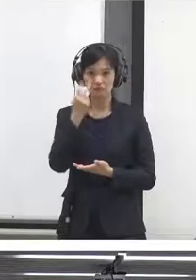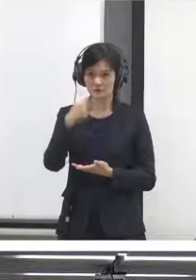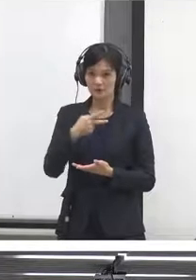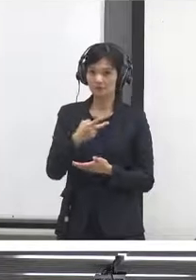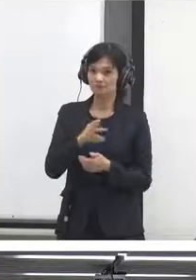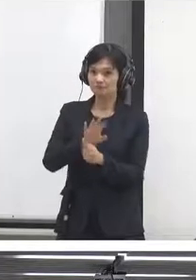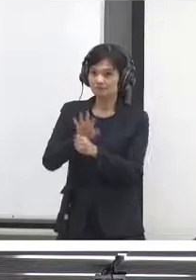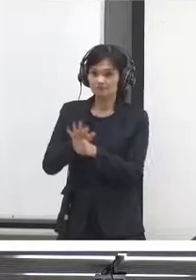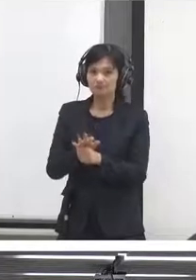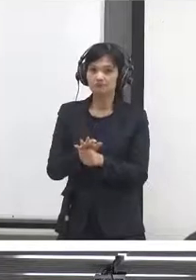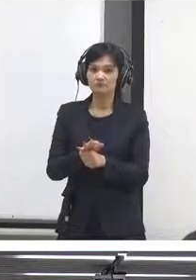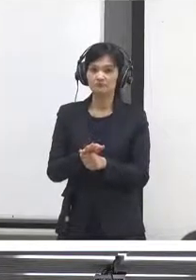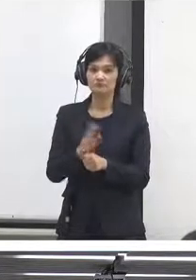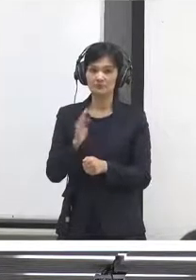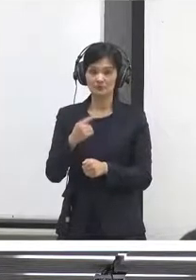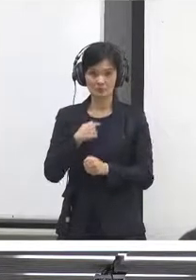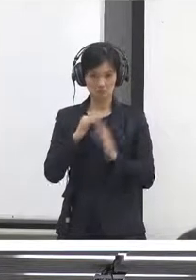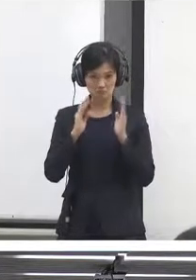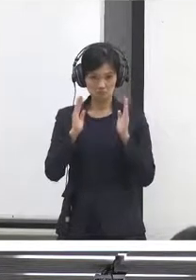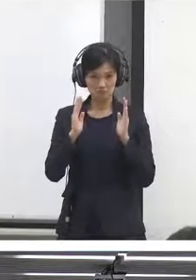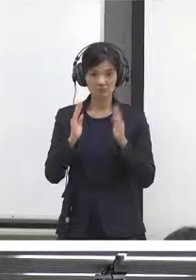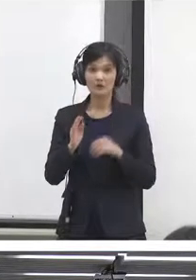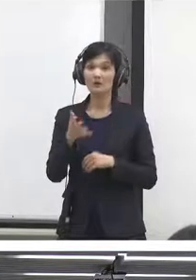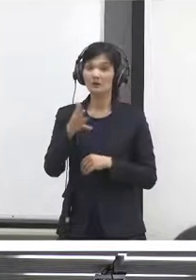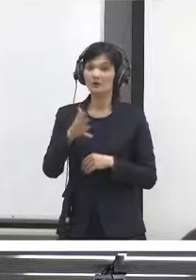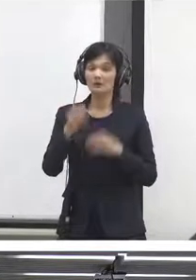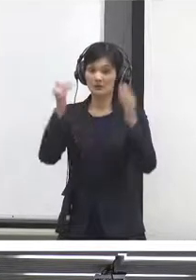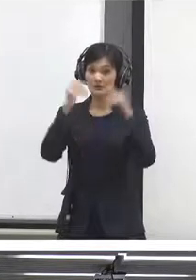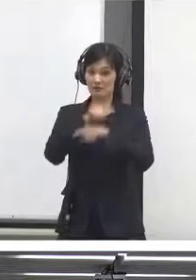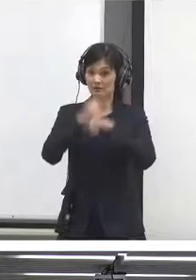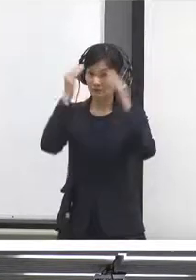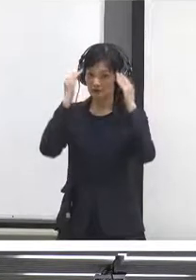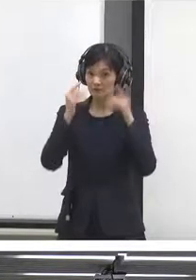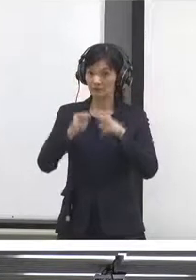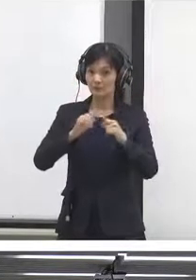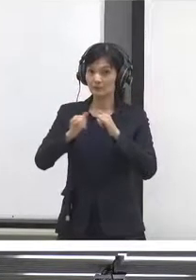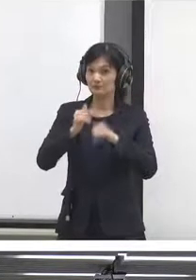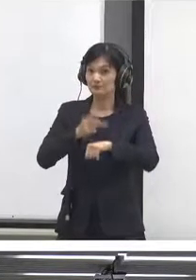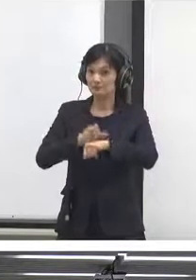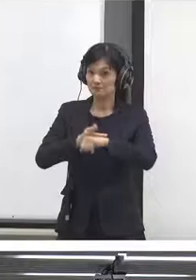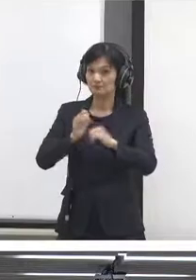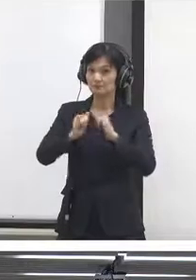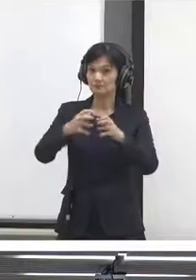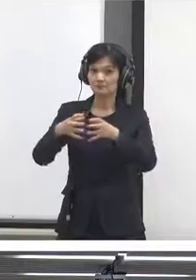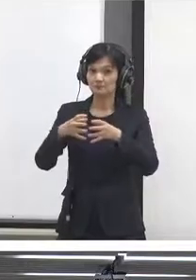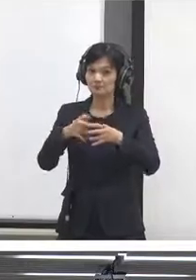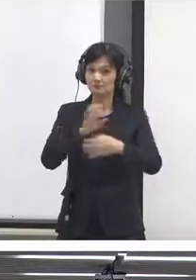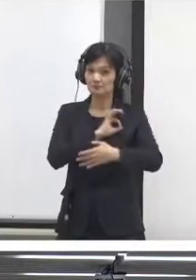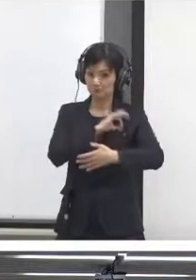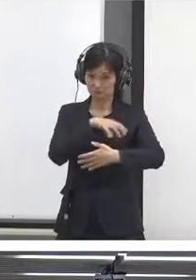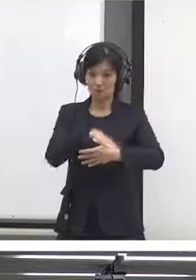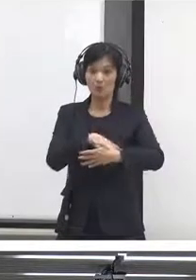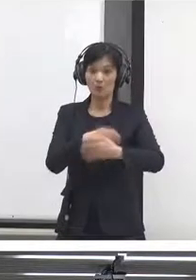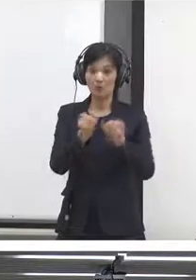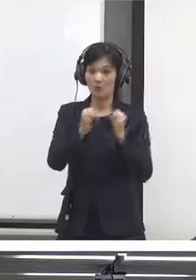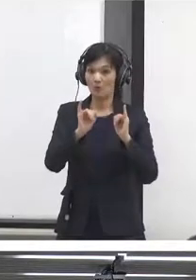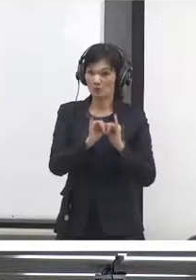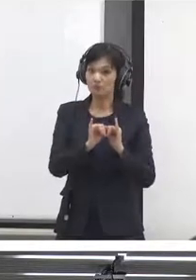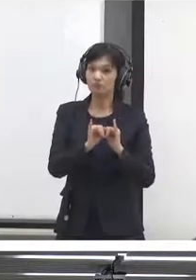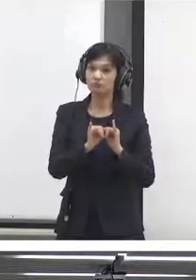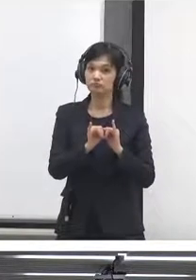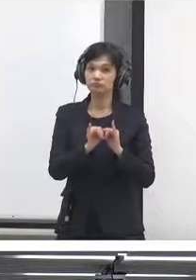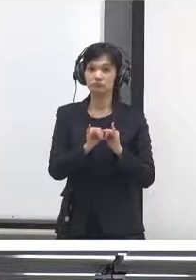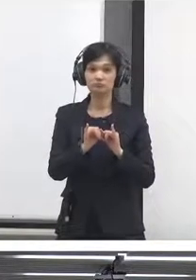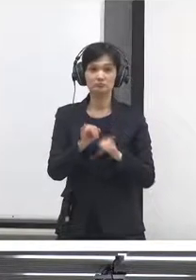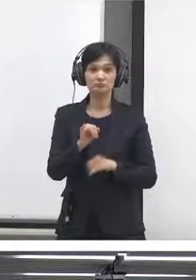from Nofu are full store. We heard Herstory from Govjero there were similar issues